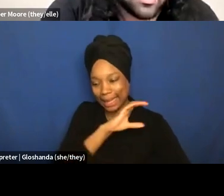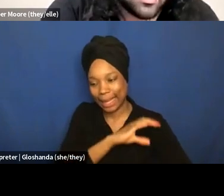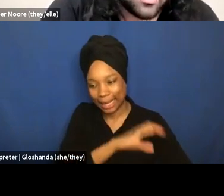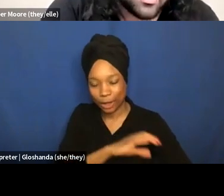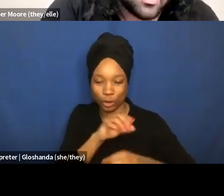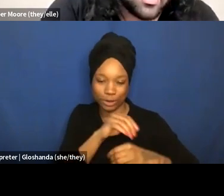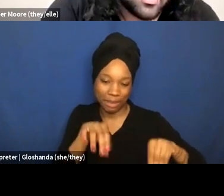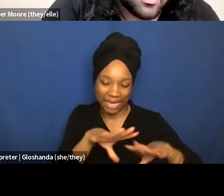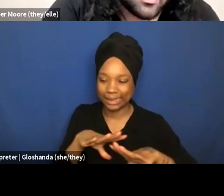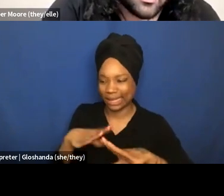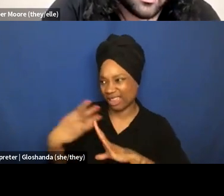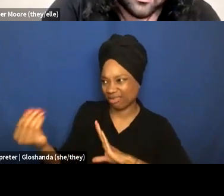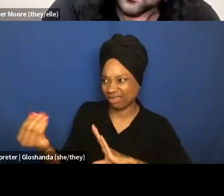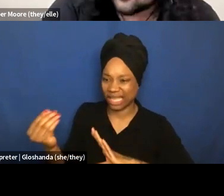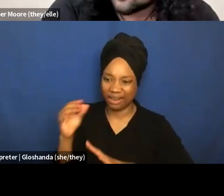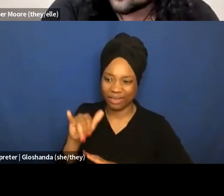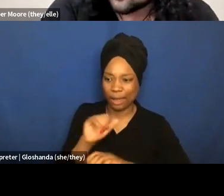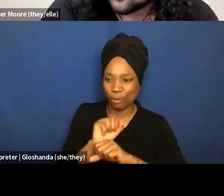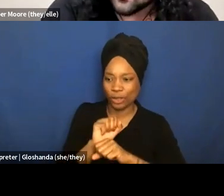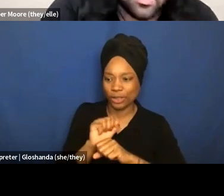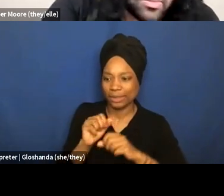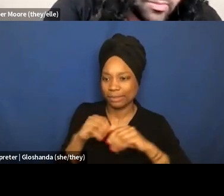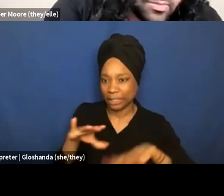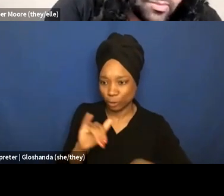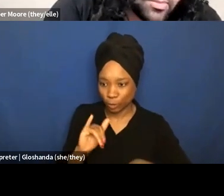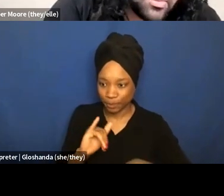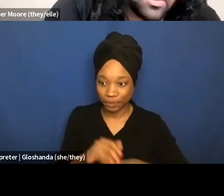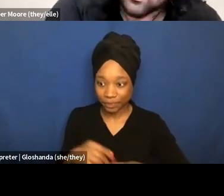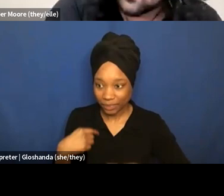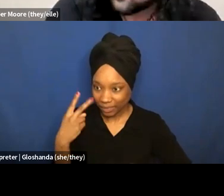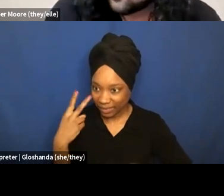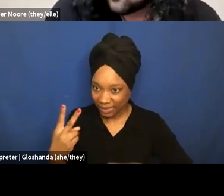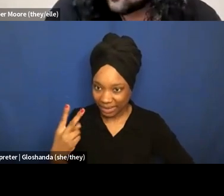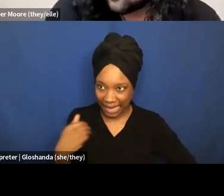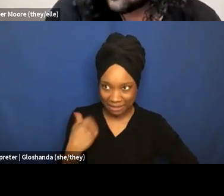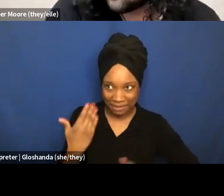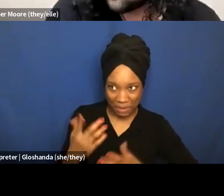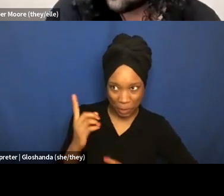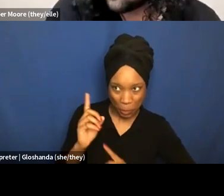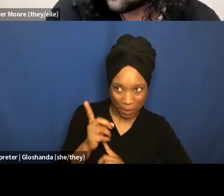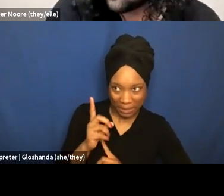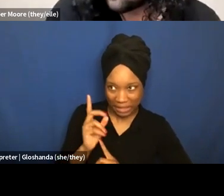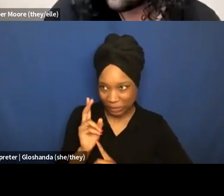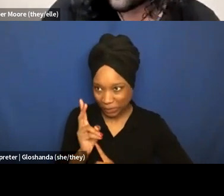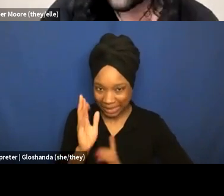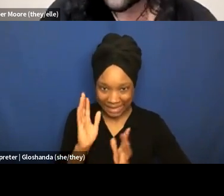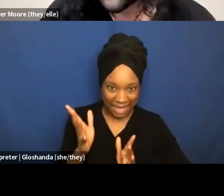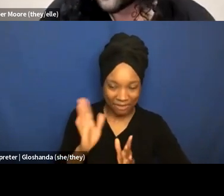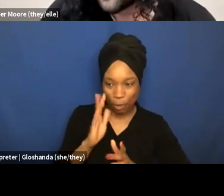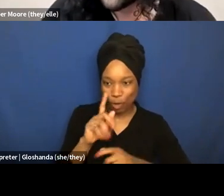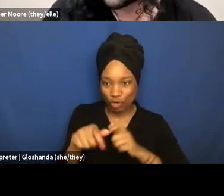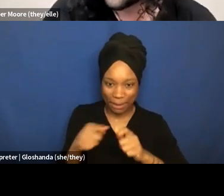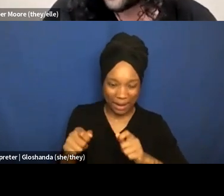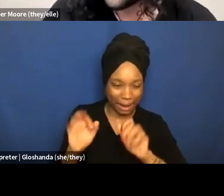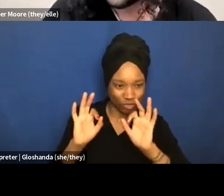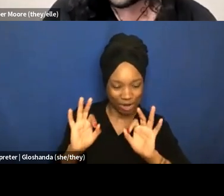clinical space. And I see that I have maybe a minute or two left, so I'm gonna start wrapping it up. Great, we're on time,